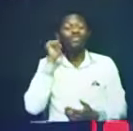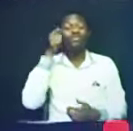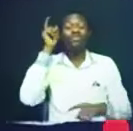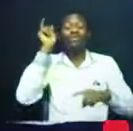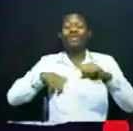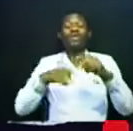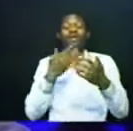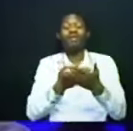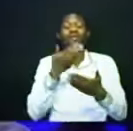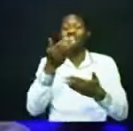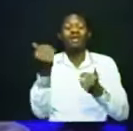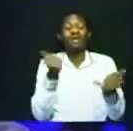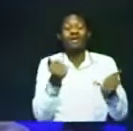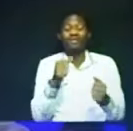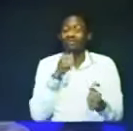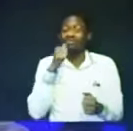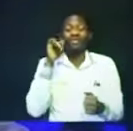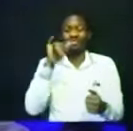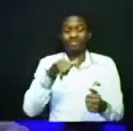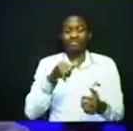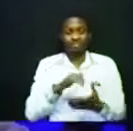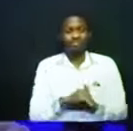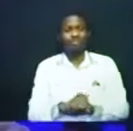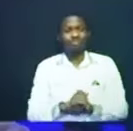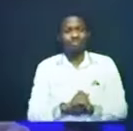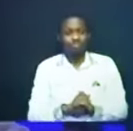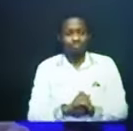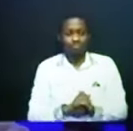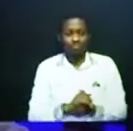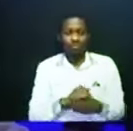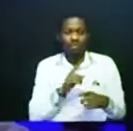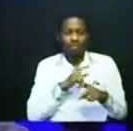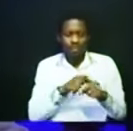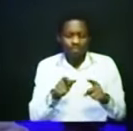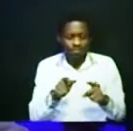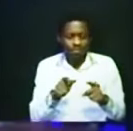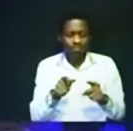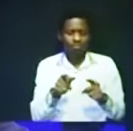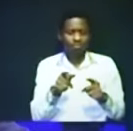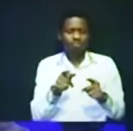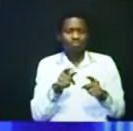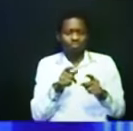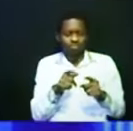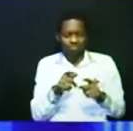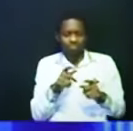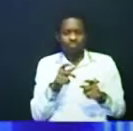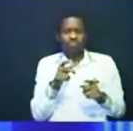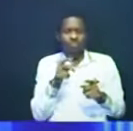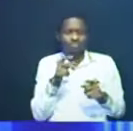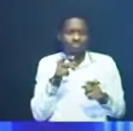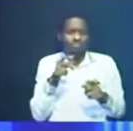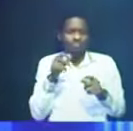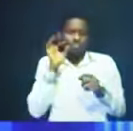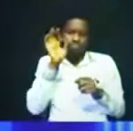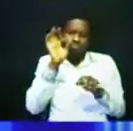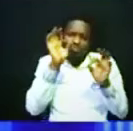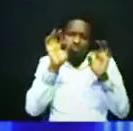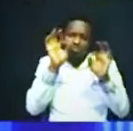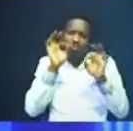ochina. But there's difference between speaking the word and just confessing positively.